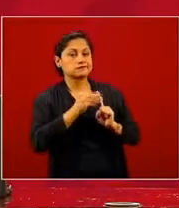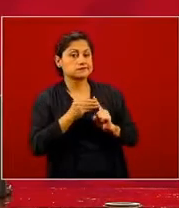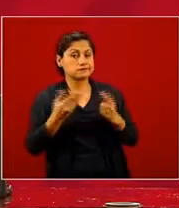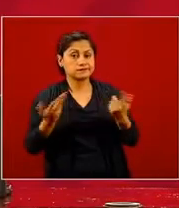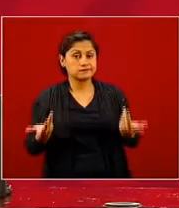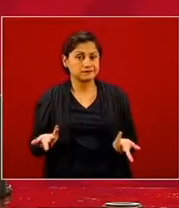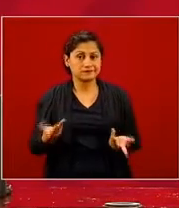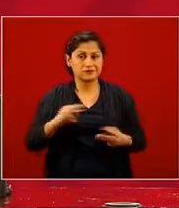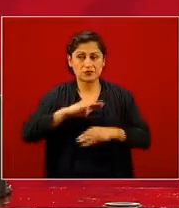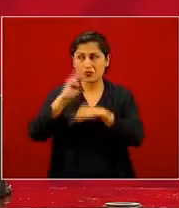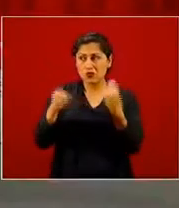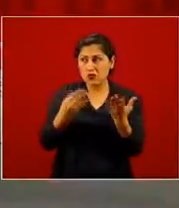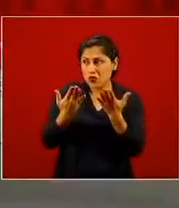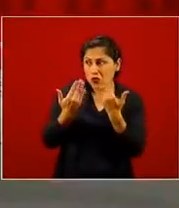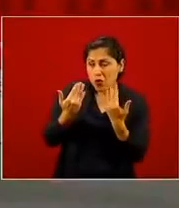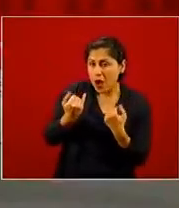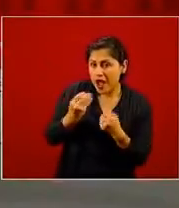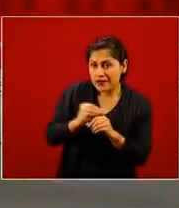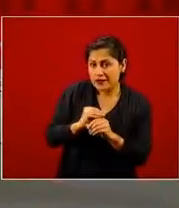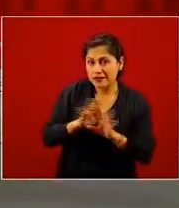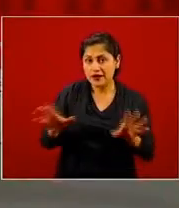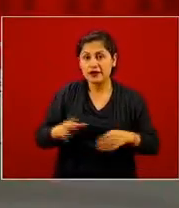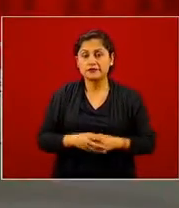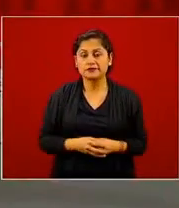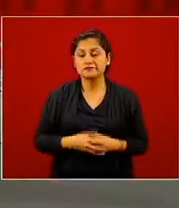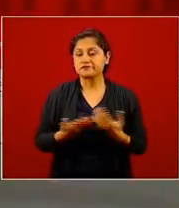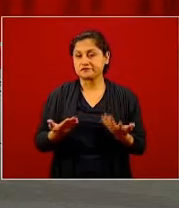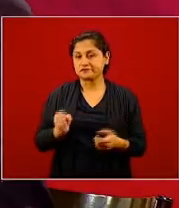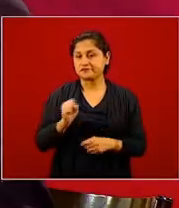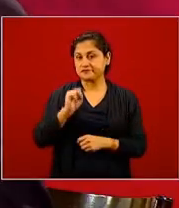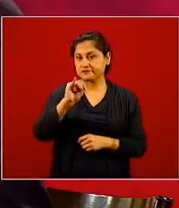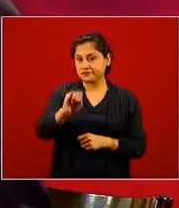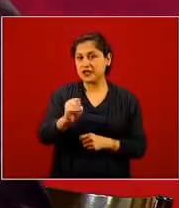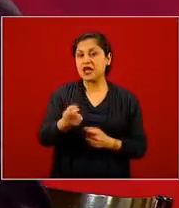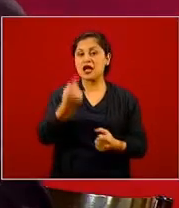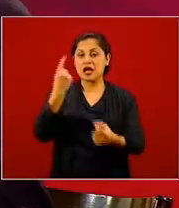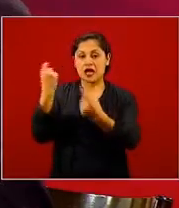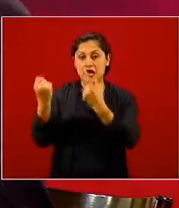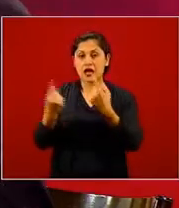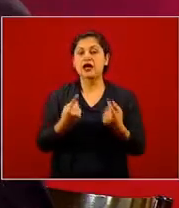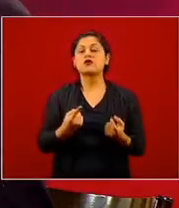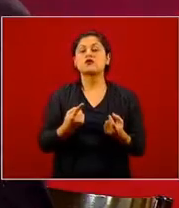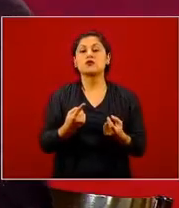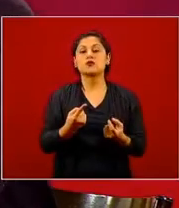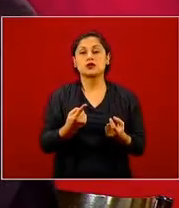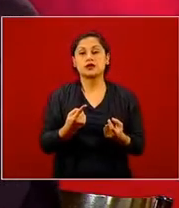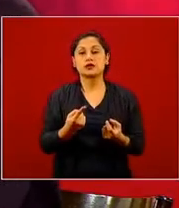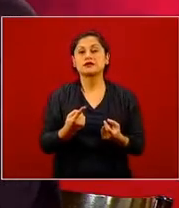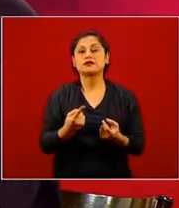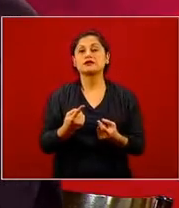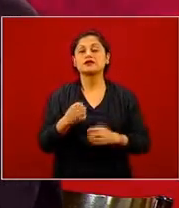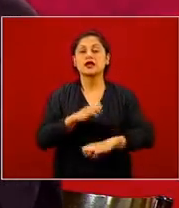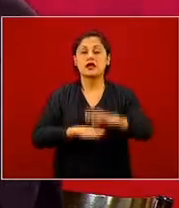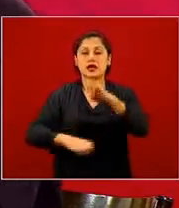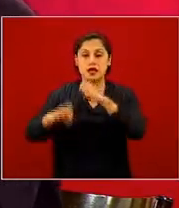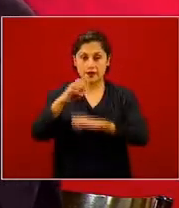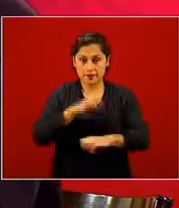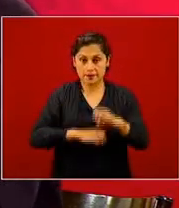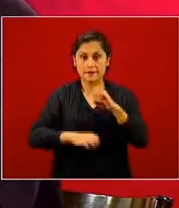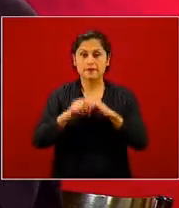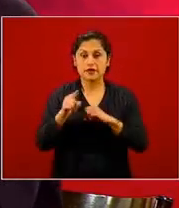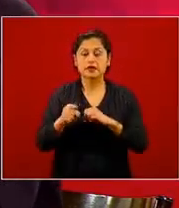be infected around them. This is an unknown information in general. And so that's why some